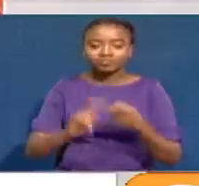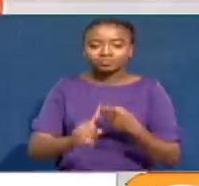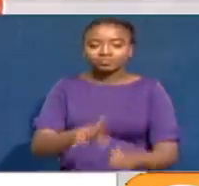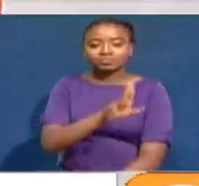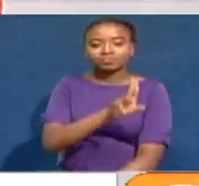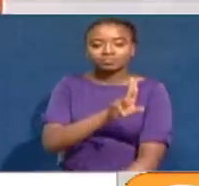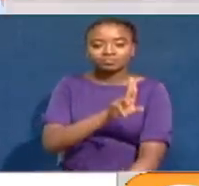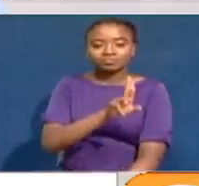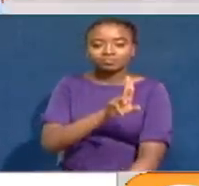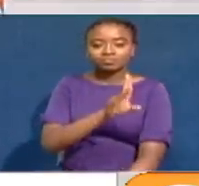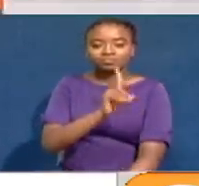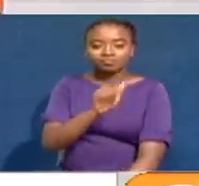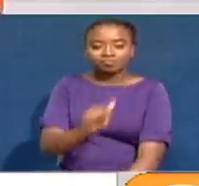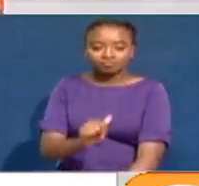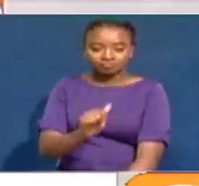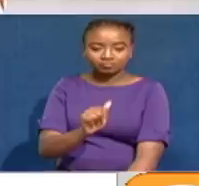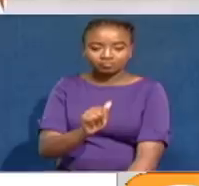UDA. Why,